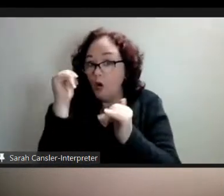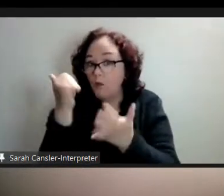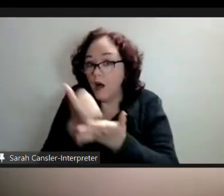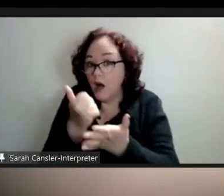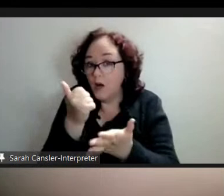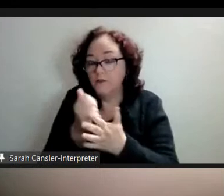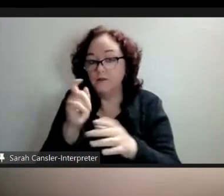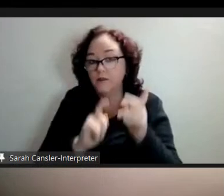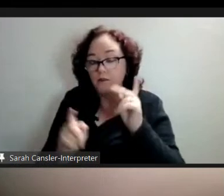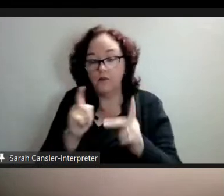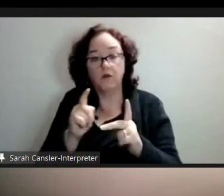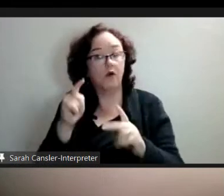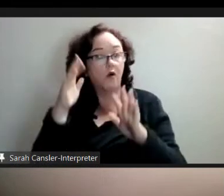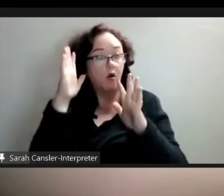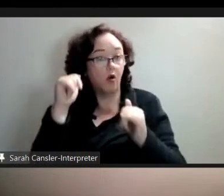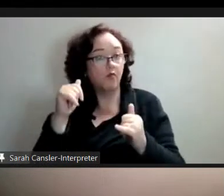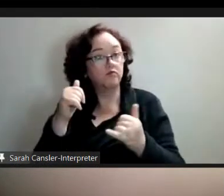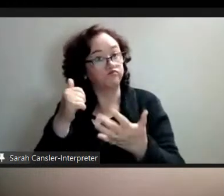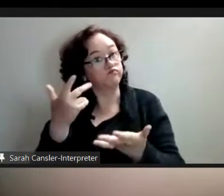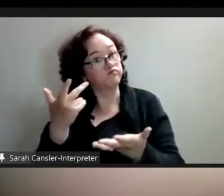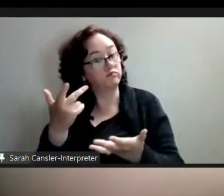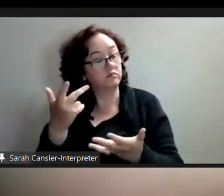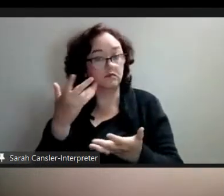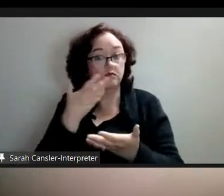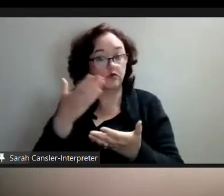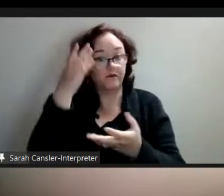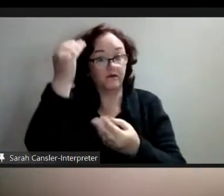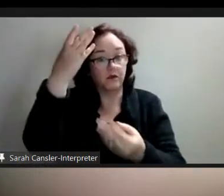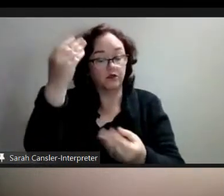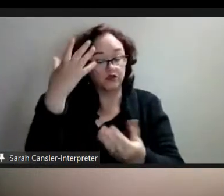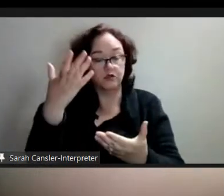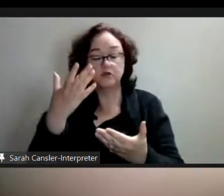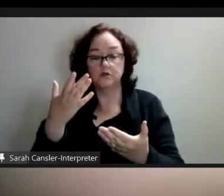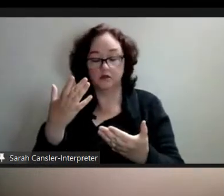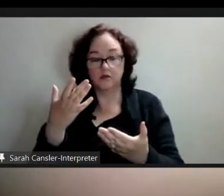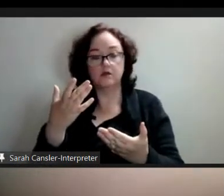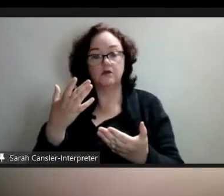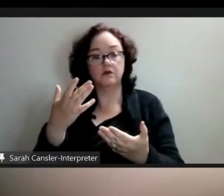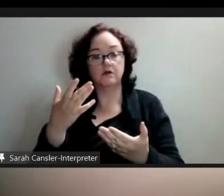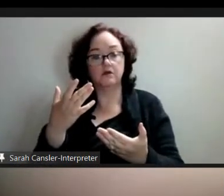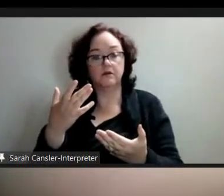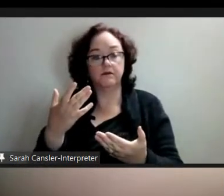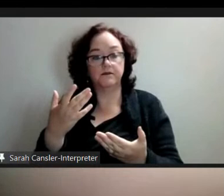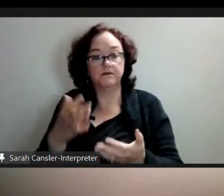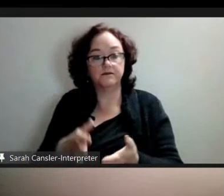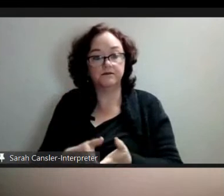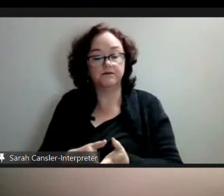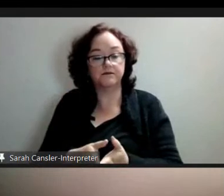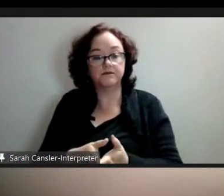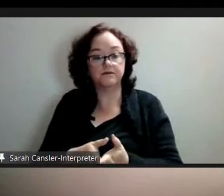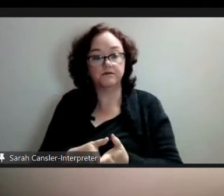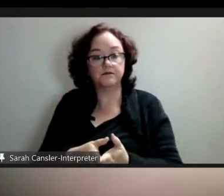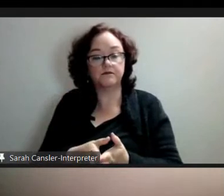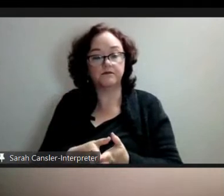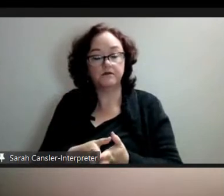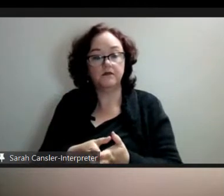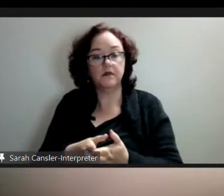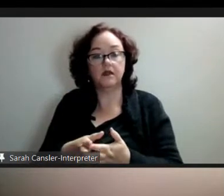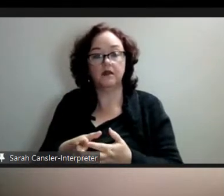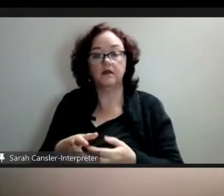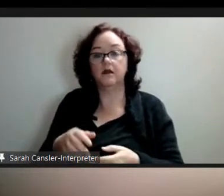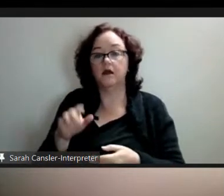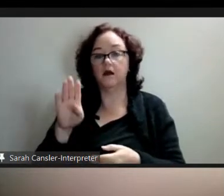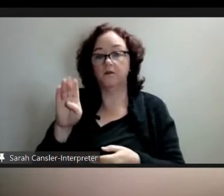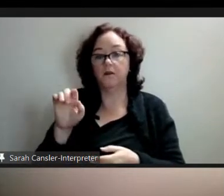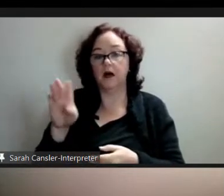useful information, all the same constructs have been maintained by Bob and Grant's group of making sure that we